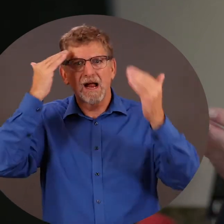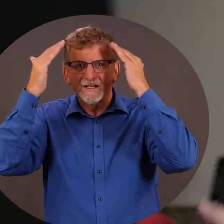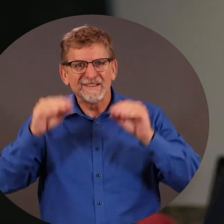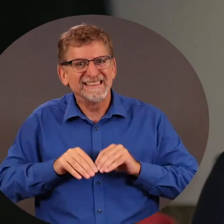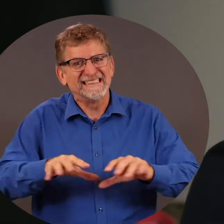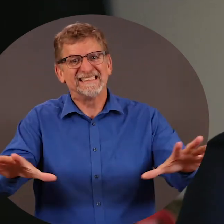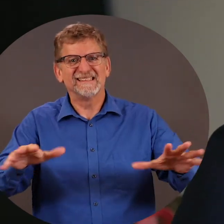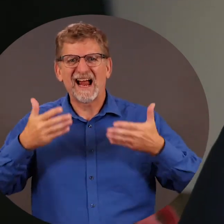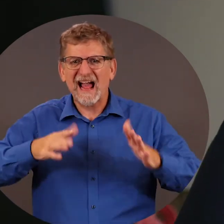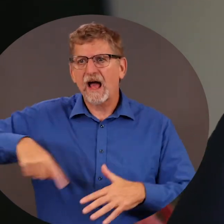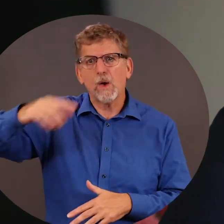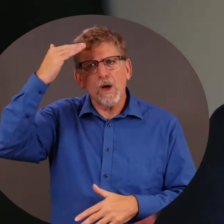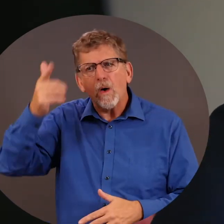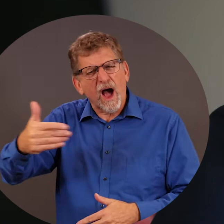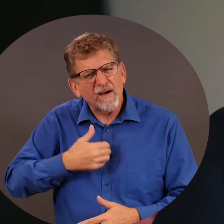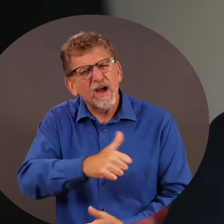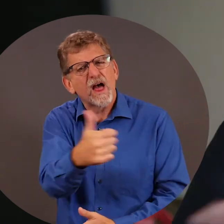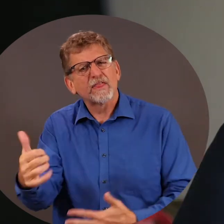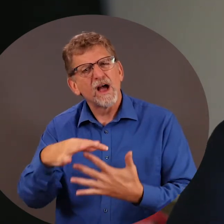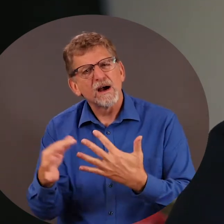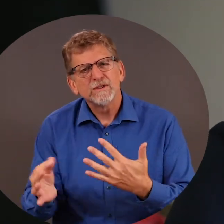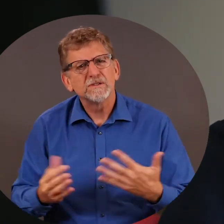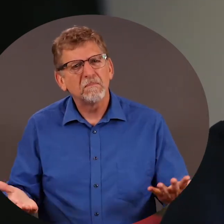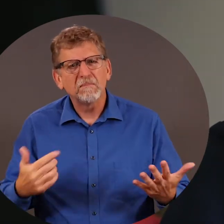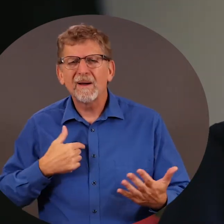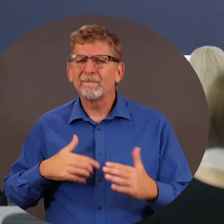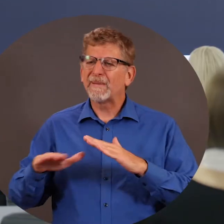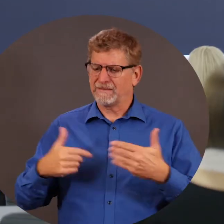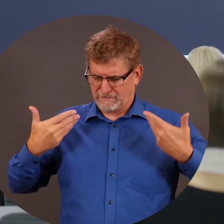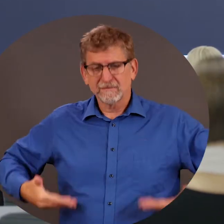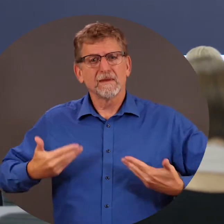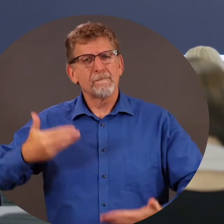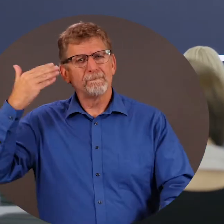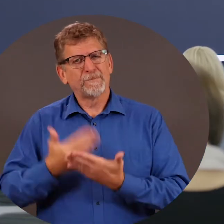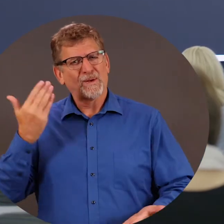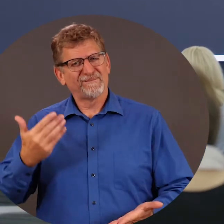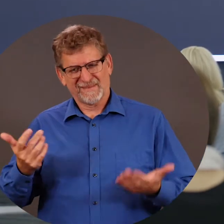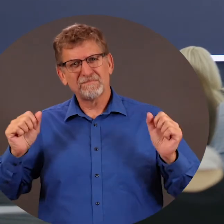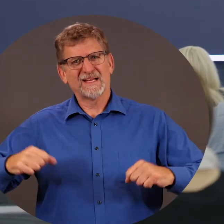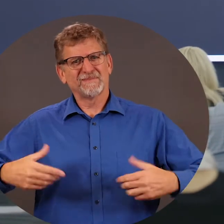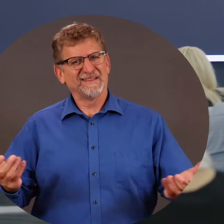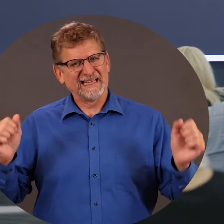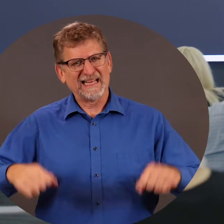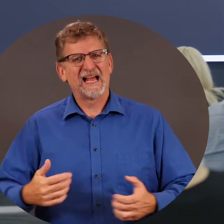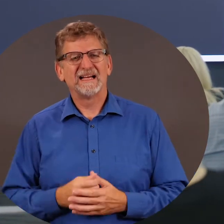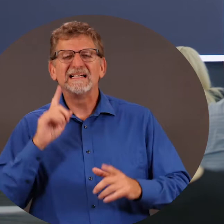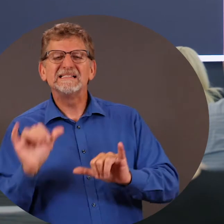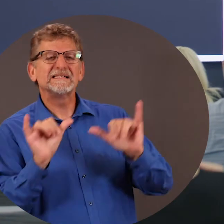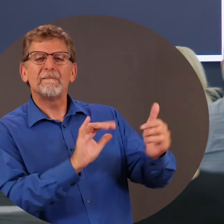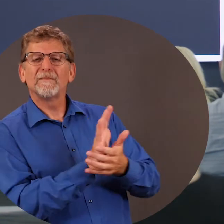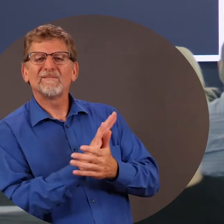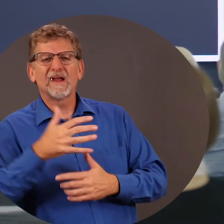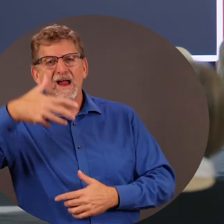enjoying to speak and getting out the word out and letting them know there is options. So I'm basically the living proof it is